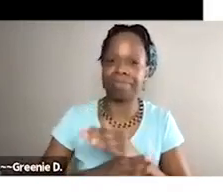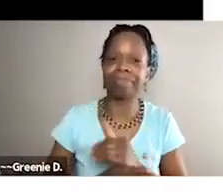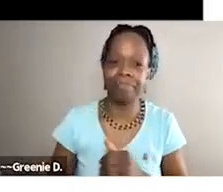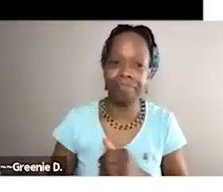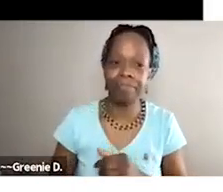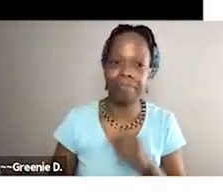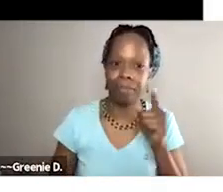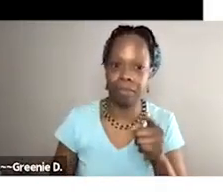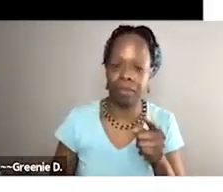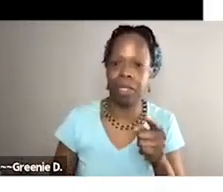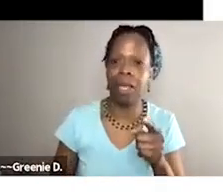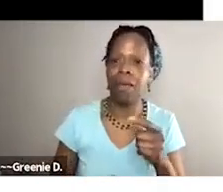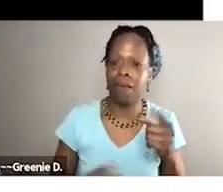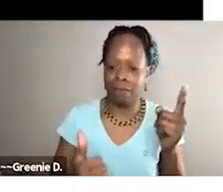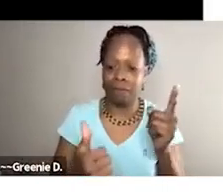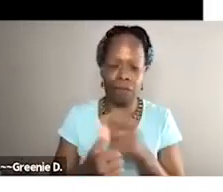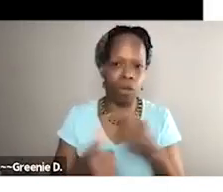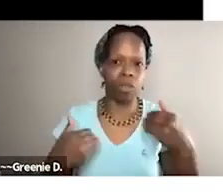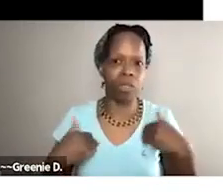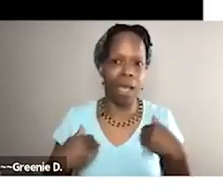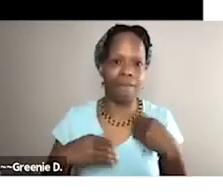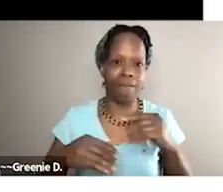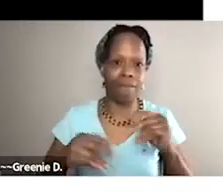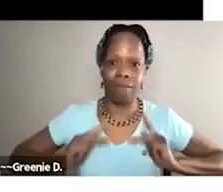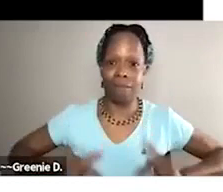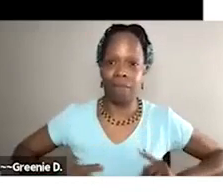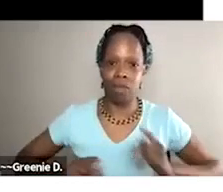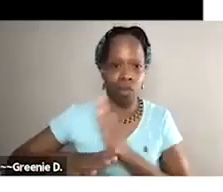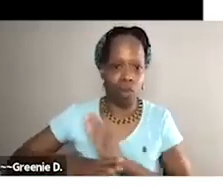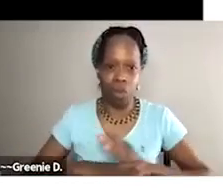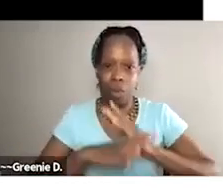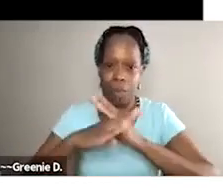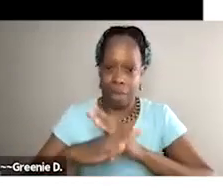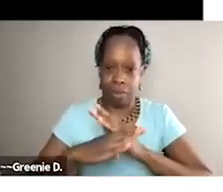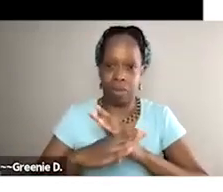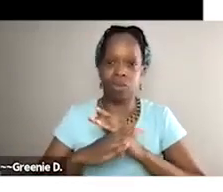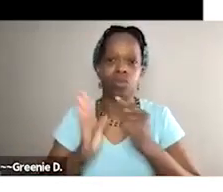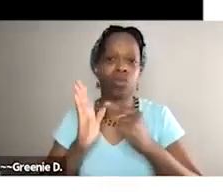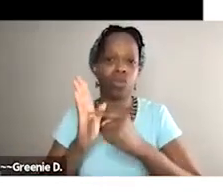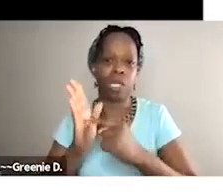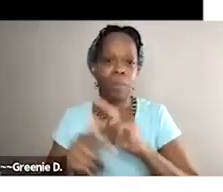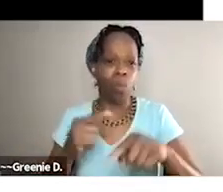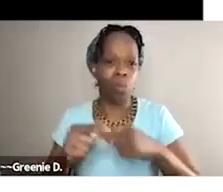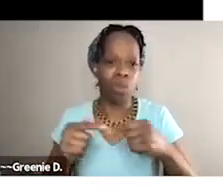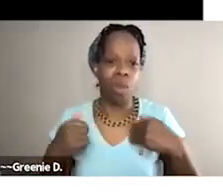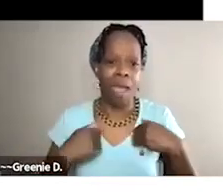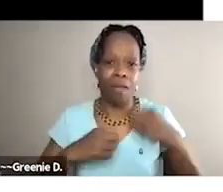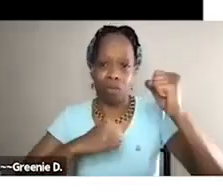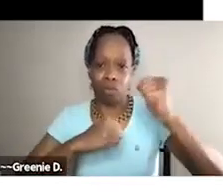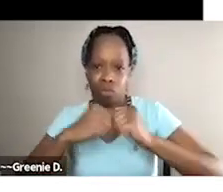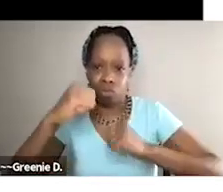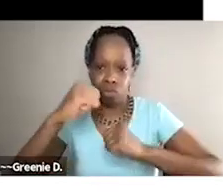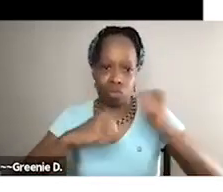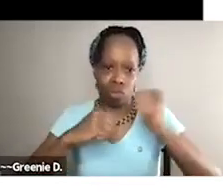the CDC, these exist when there are structural objects or barriers in